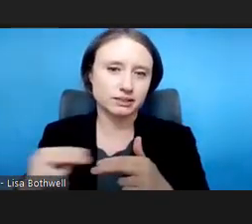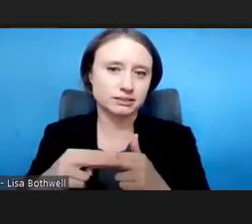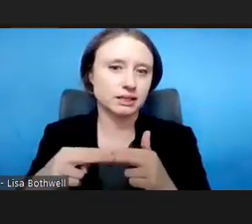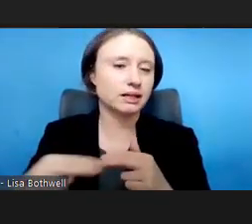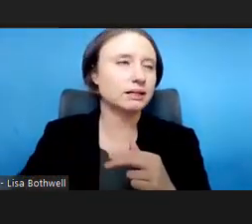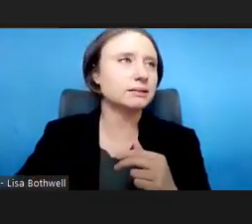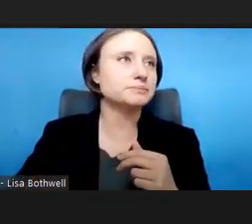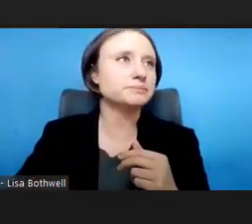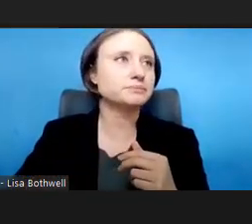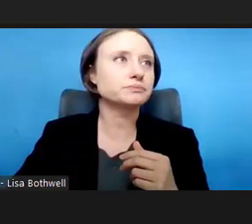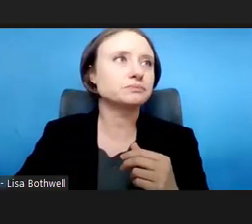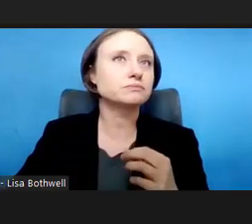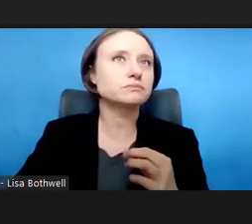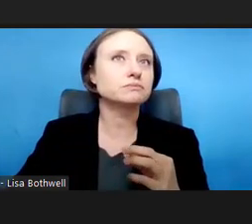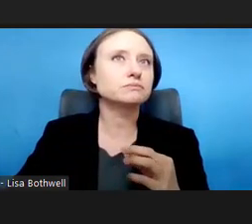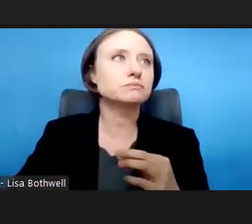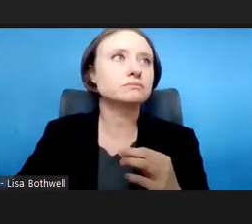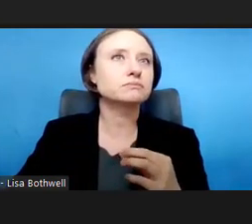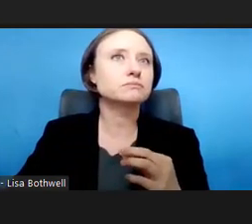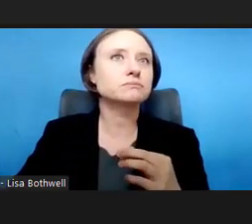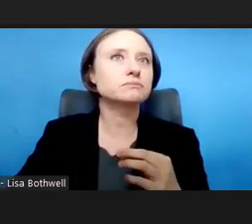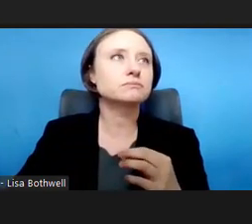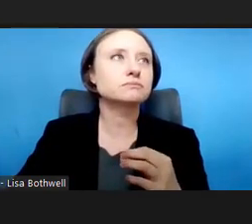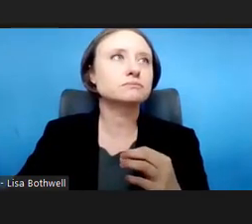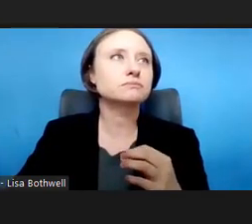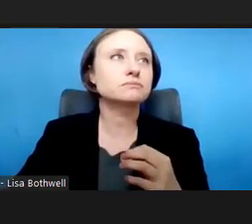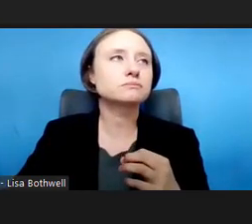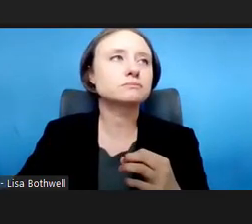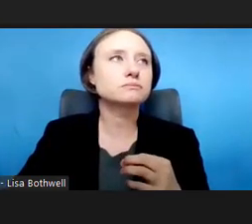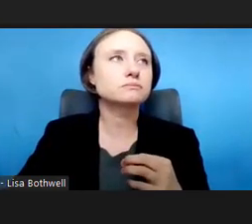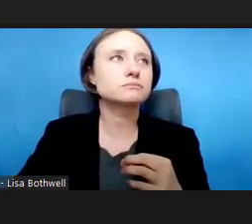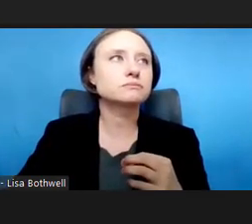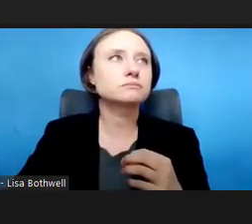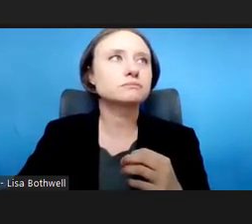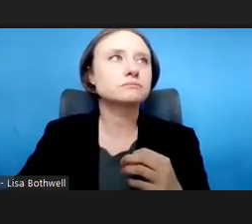in their Appendix K request. Next slide, please.